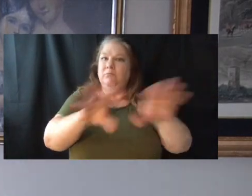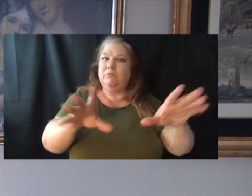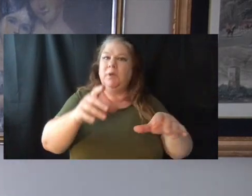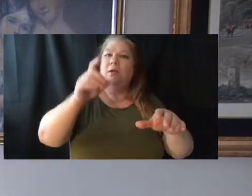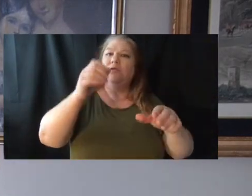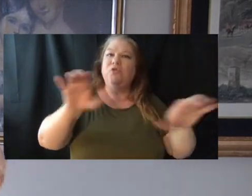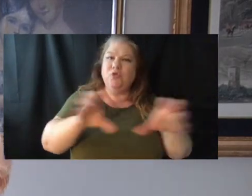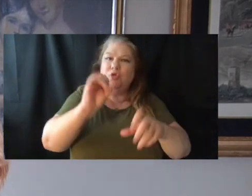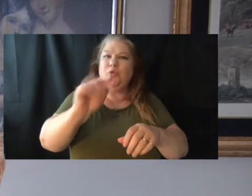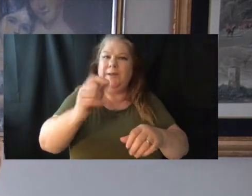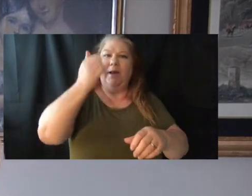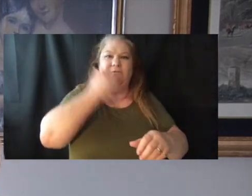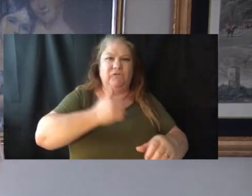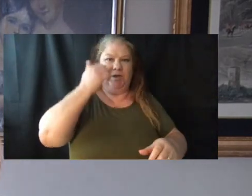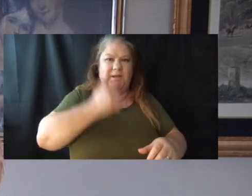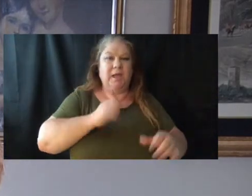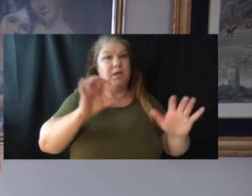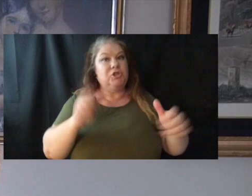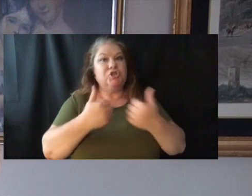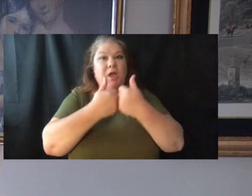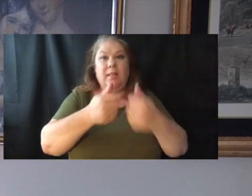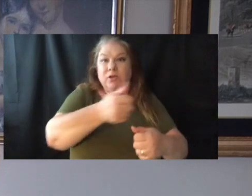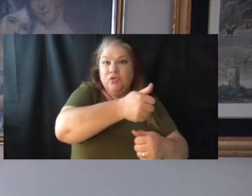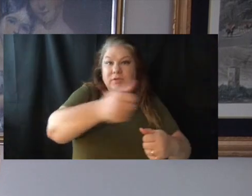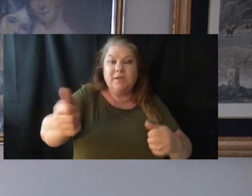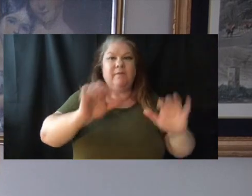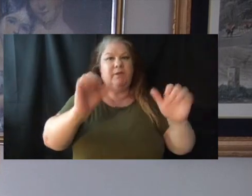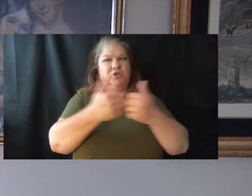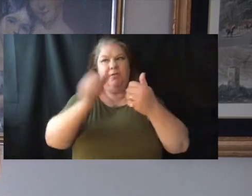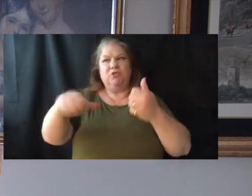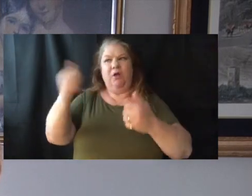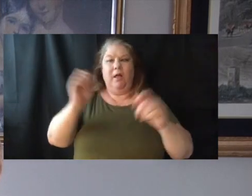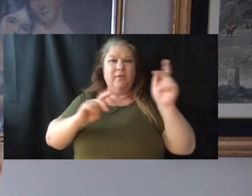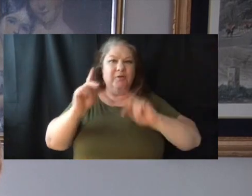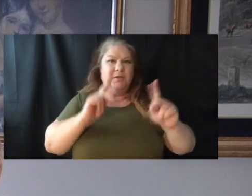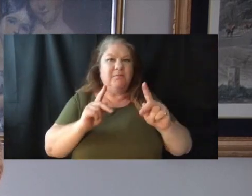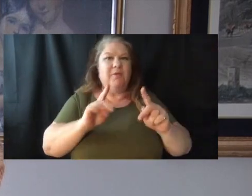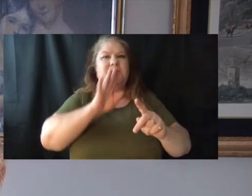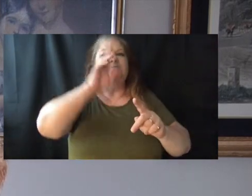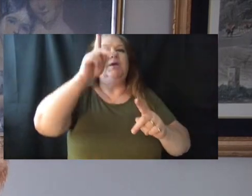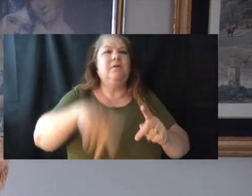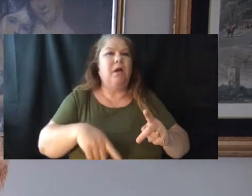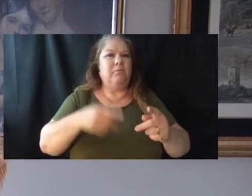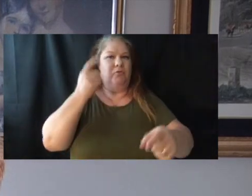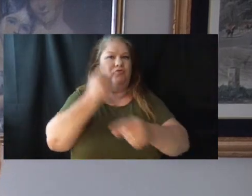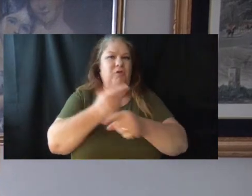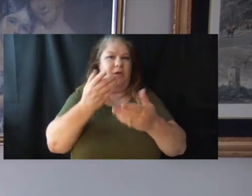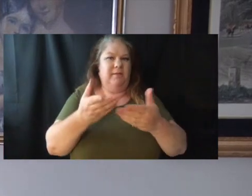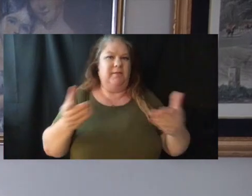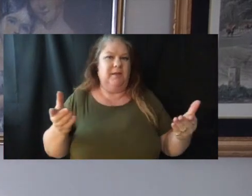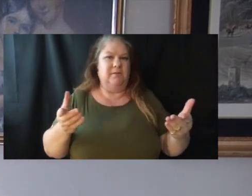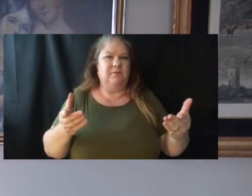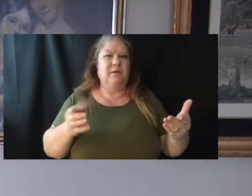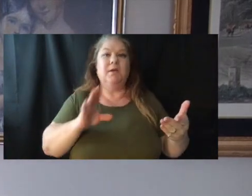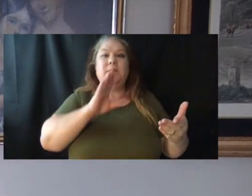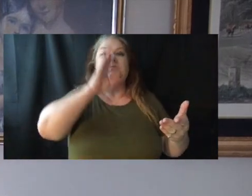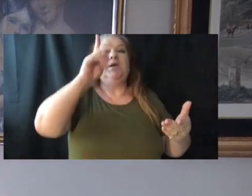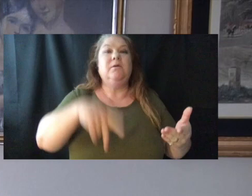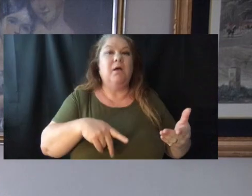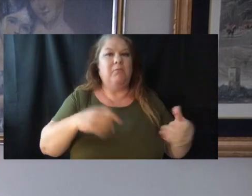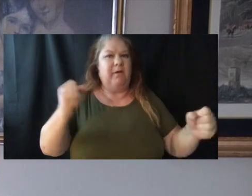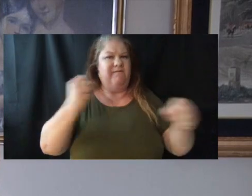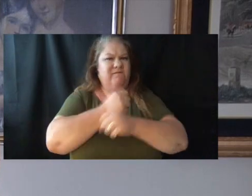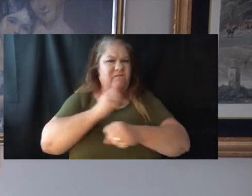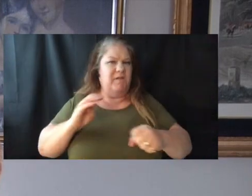every day. Challenge yourself and challenge others to stand up for what is right. Speak up, fight